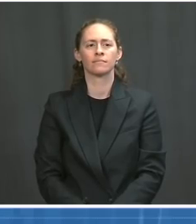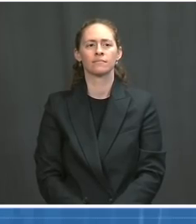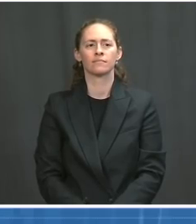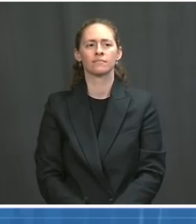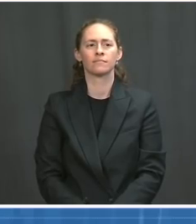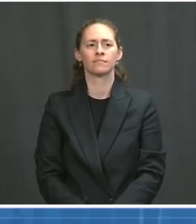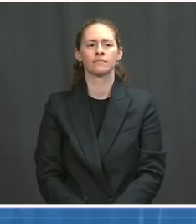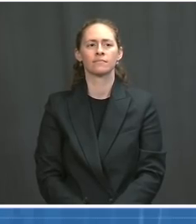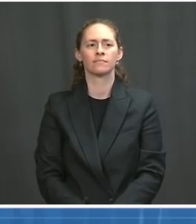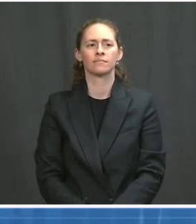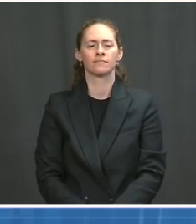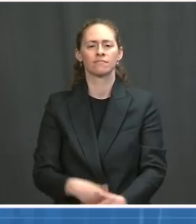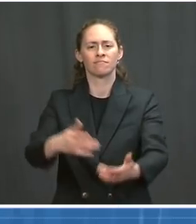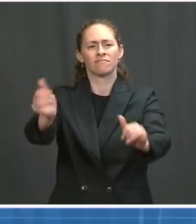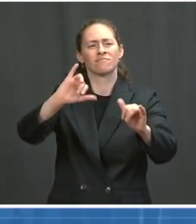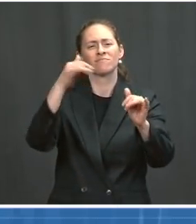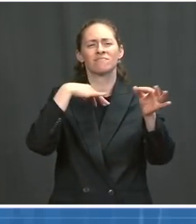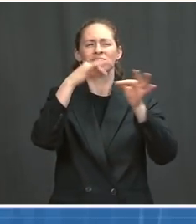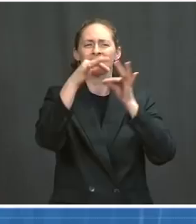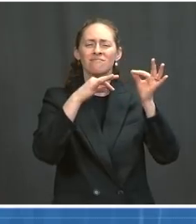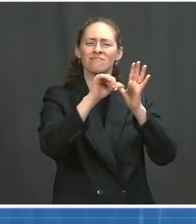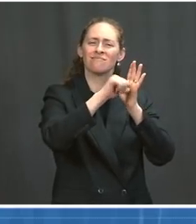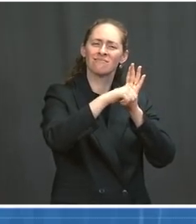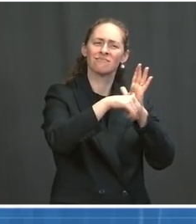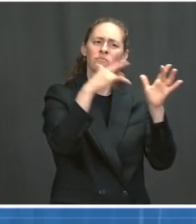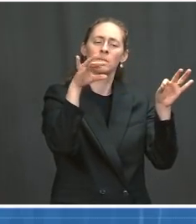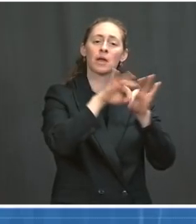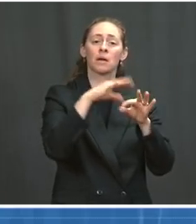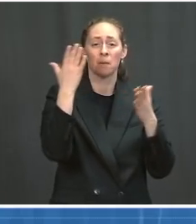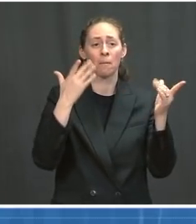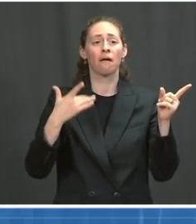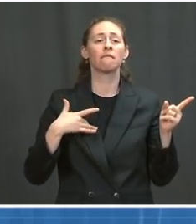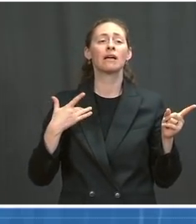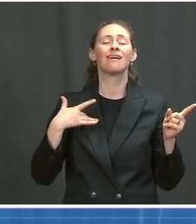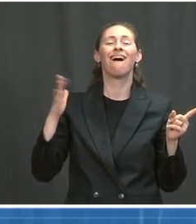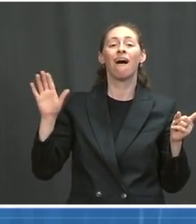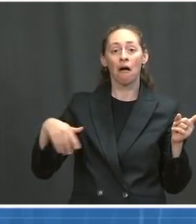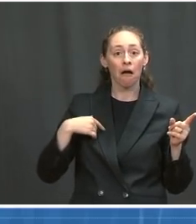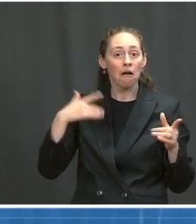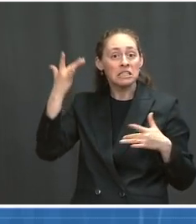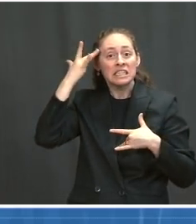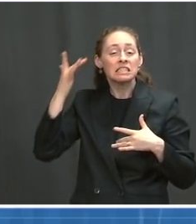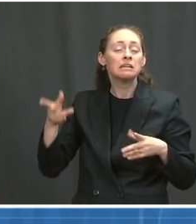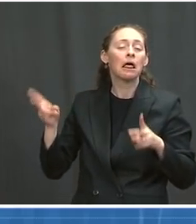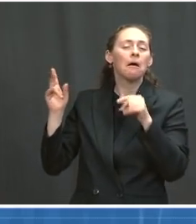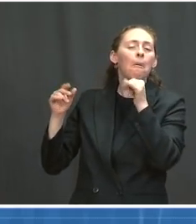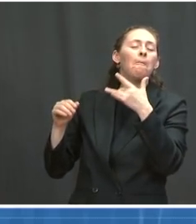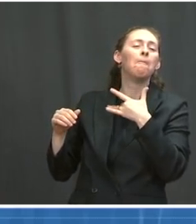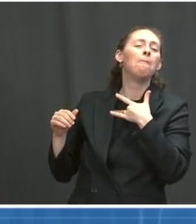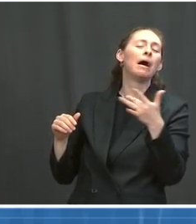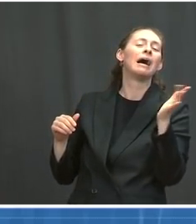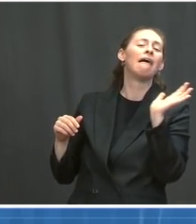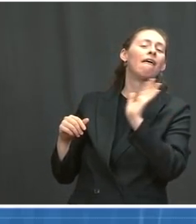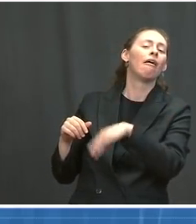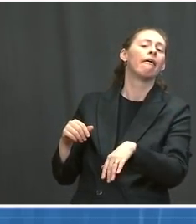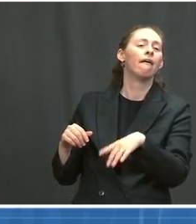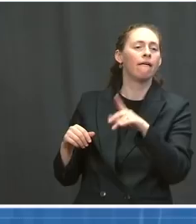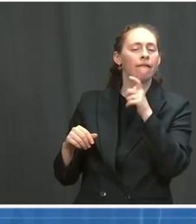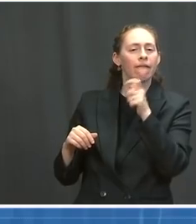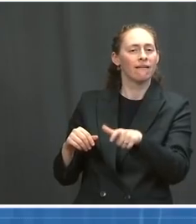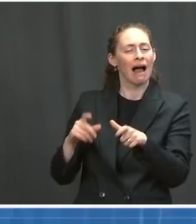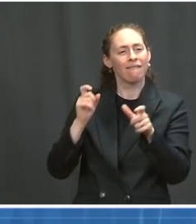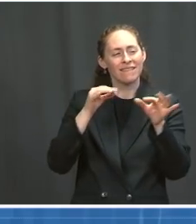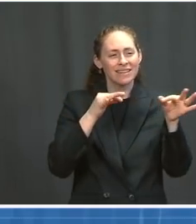vaccinated, even if you yourself may be at lower risk of complications. Dr. Walensky mentioned her own children, you know, two of whom are eager